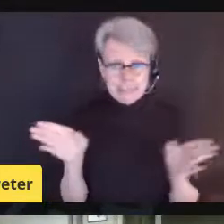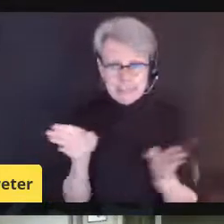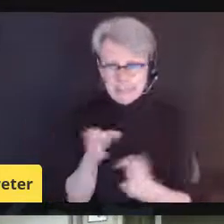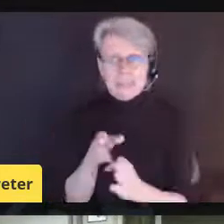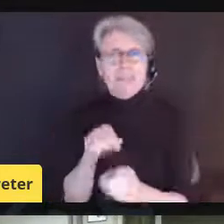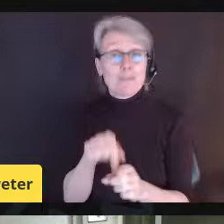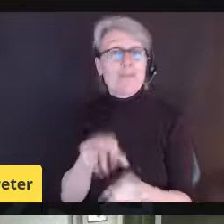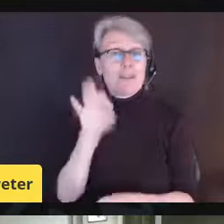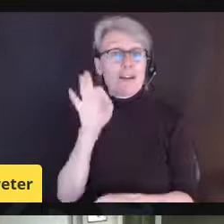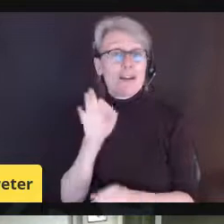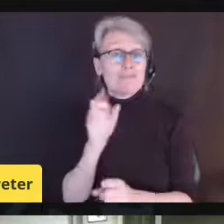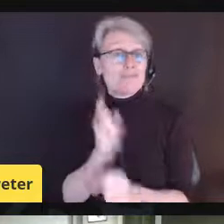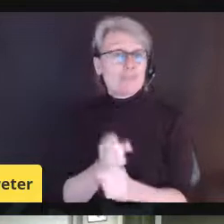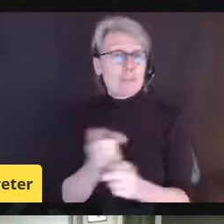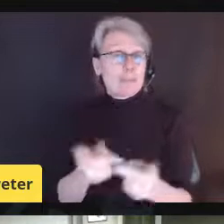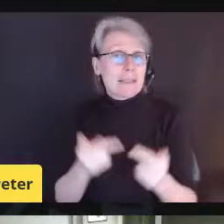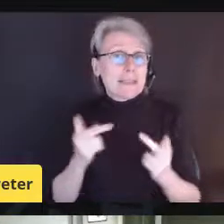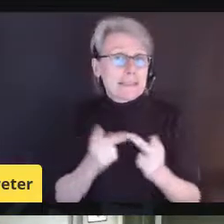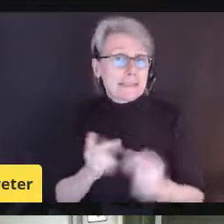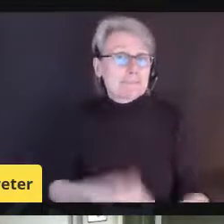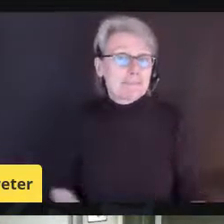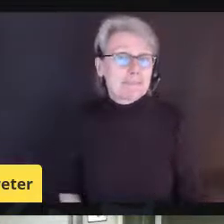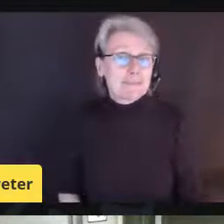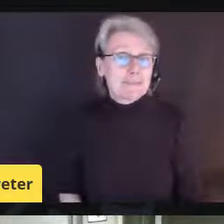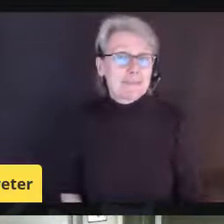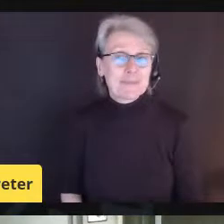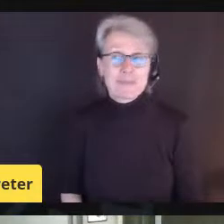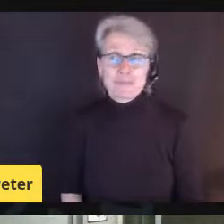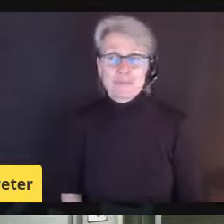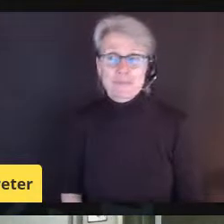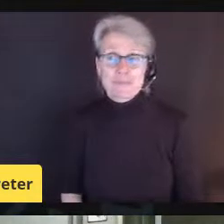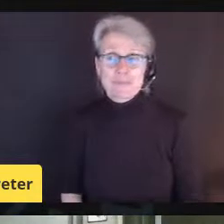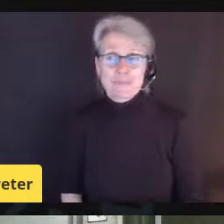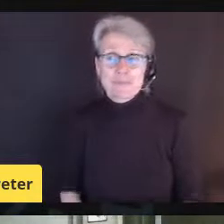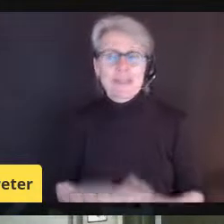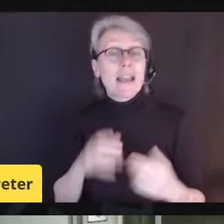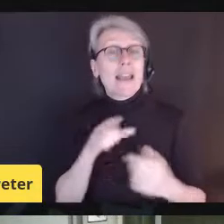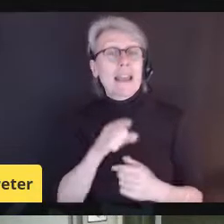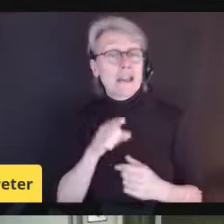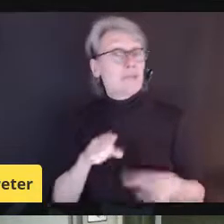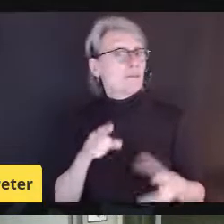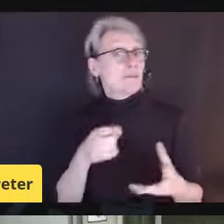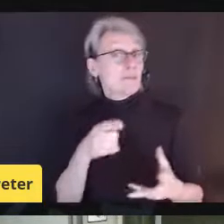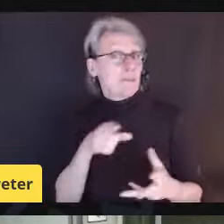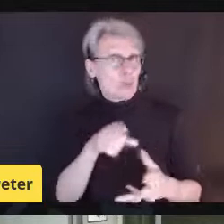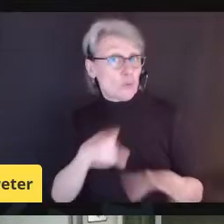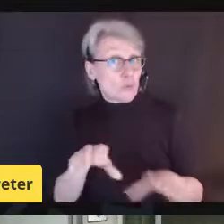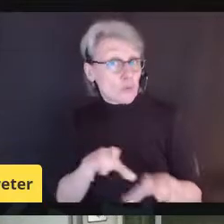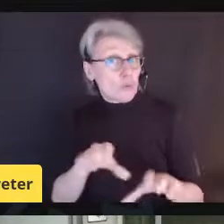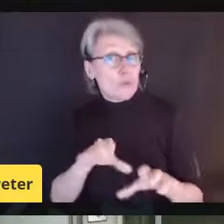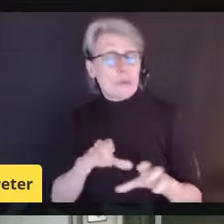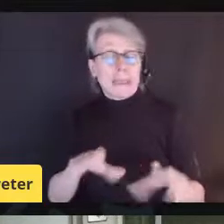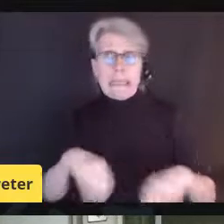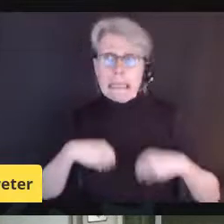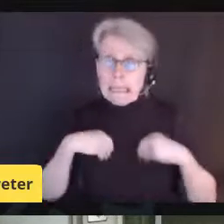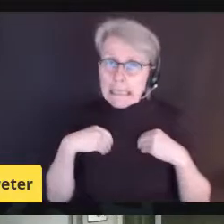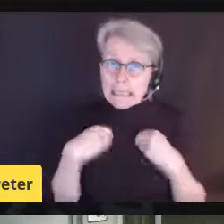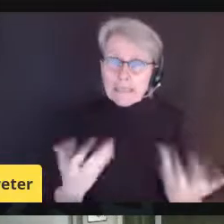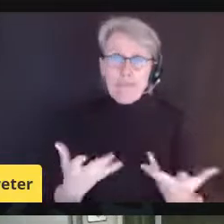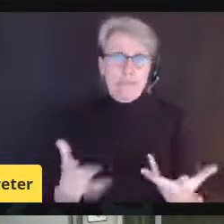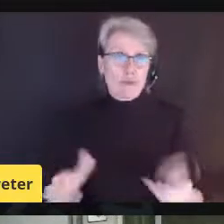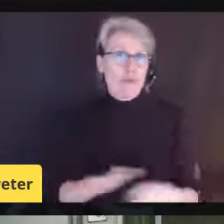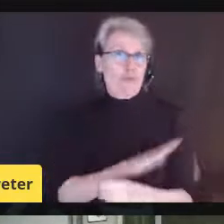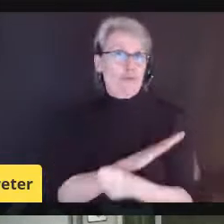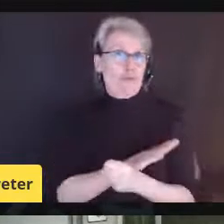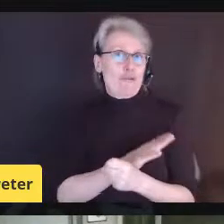happy spot. So go for that. And whatever you do, do it 100%. Don't